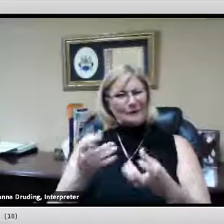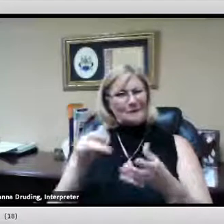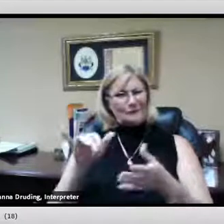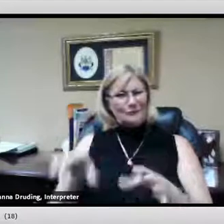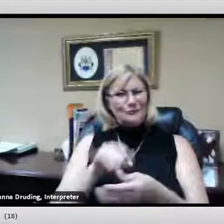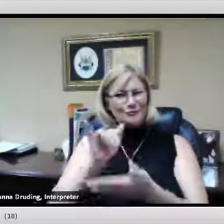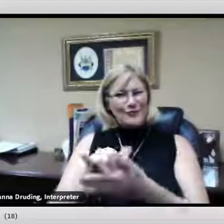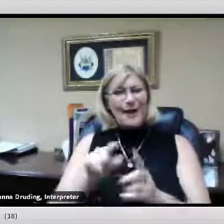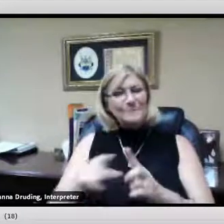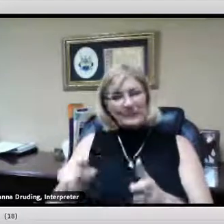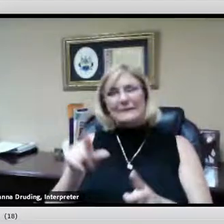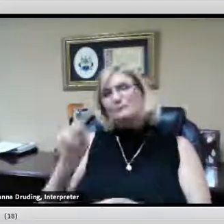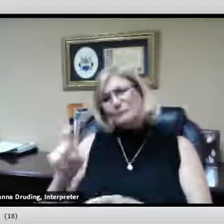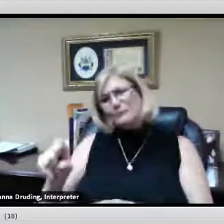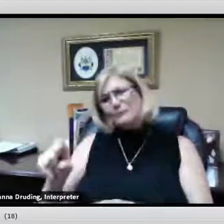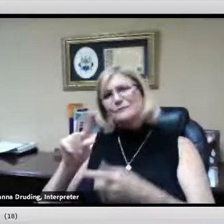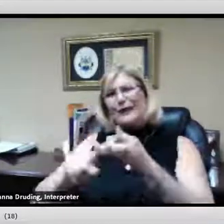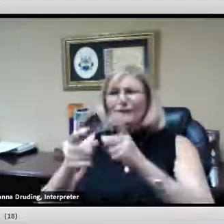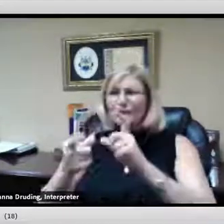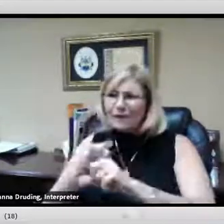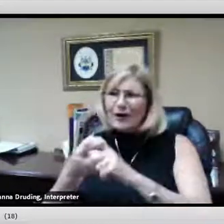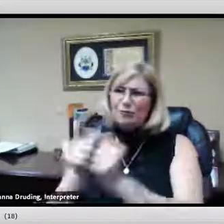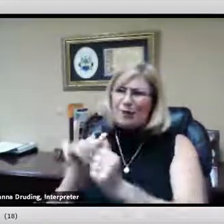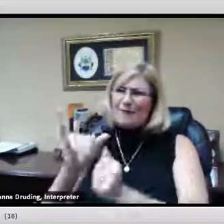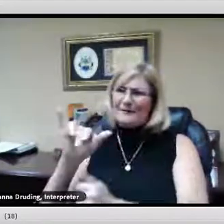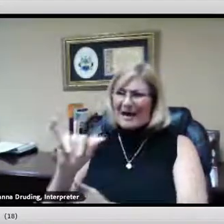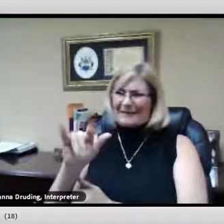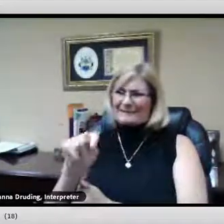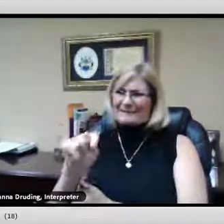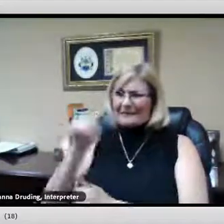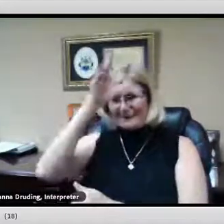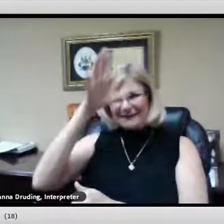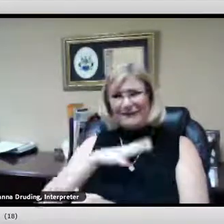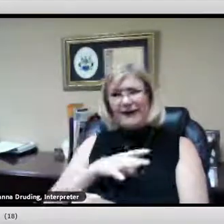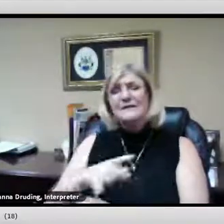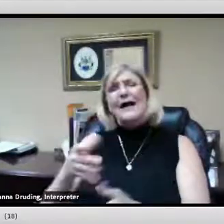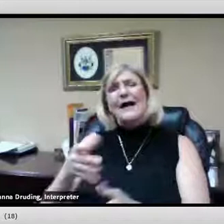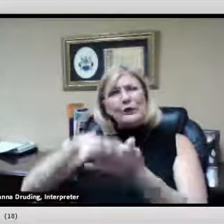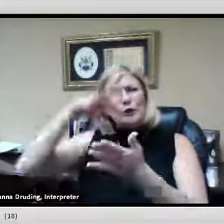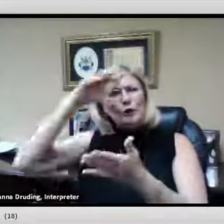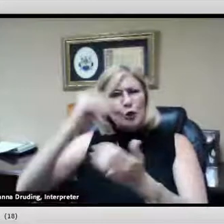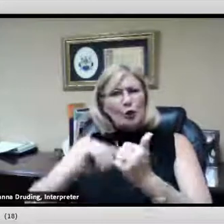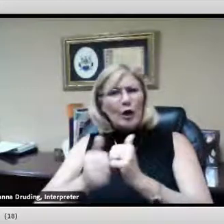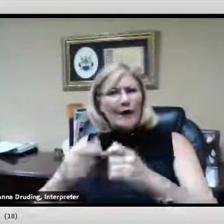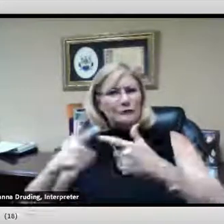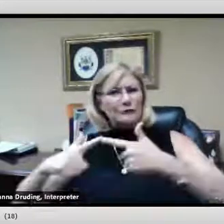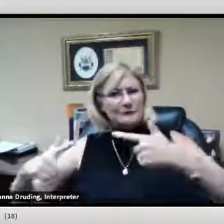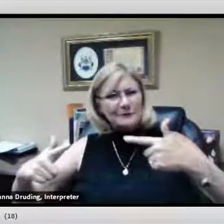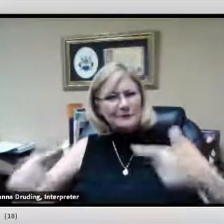people. Absolutely. And learn to speak their language as much as you can, but admit when you can't.